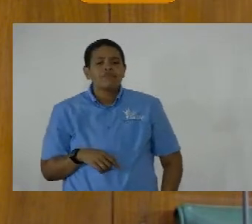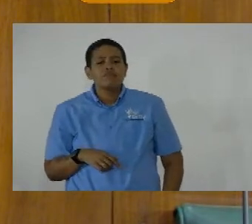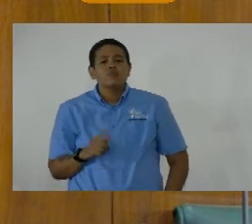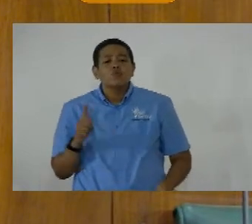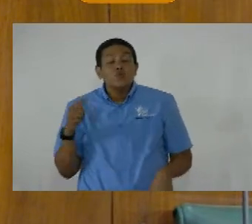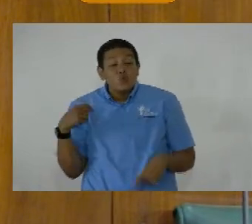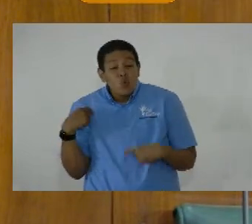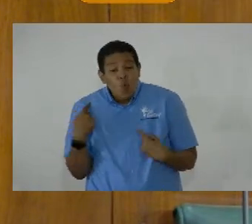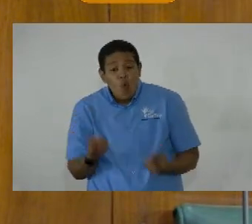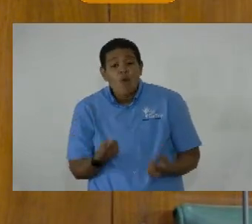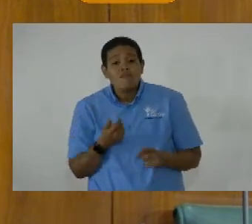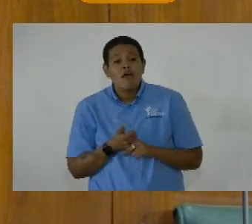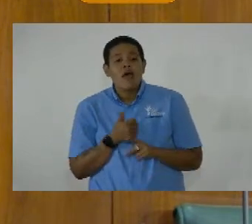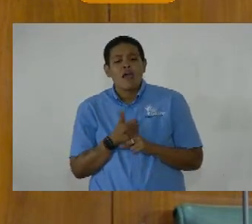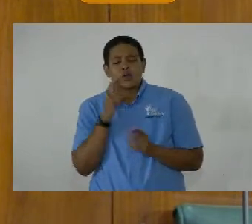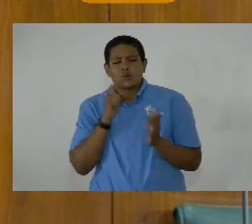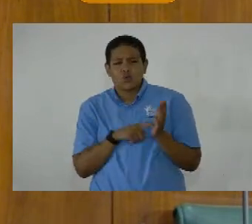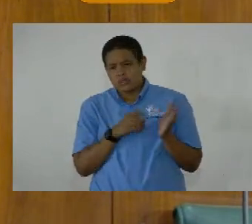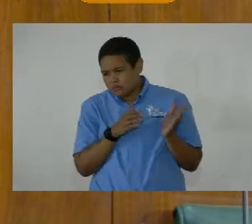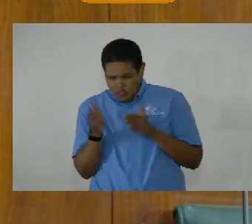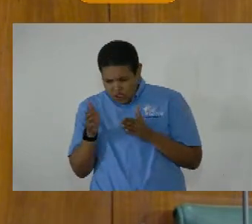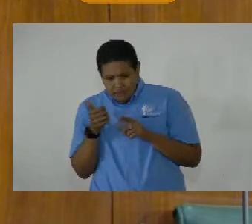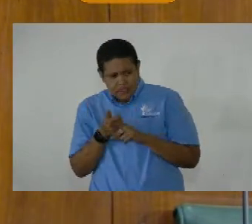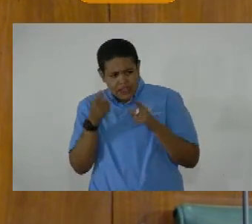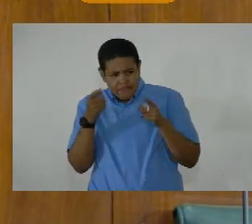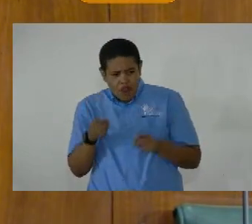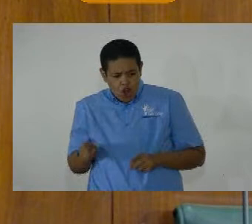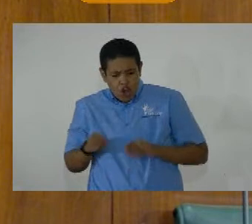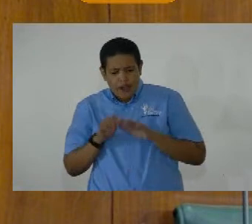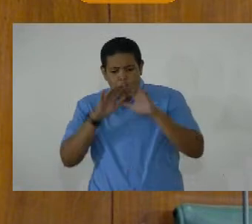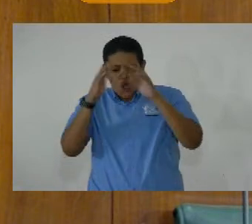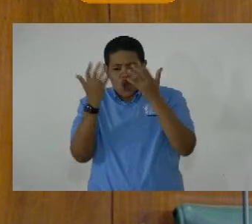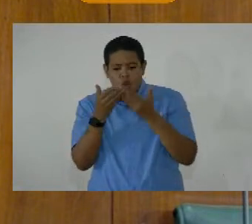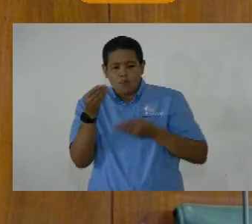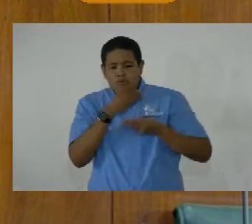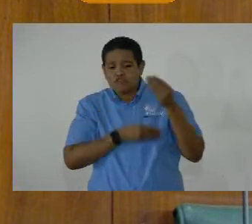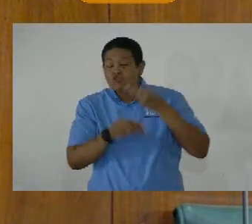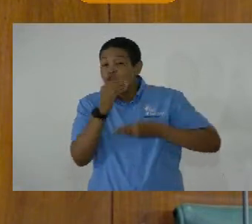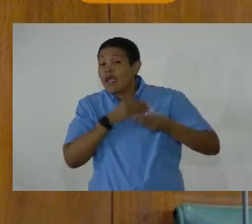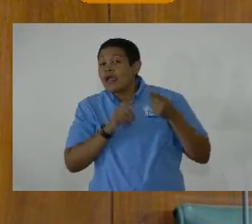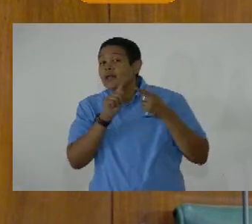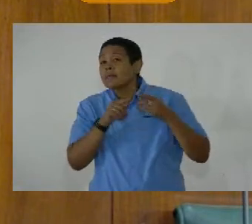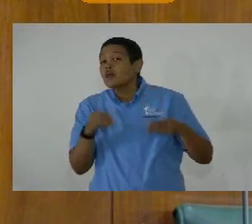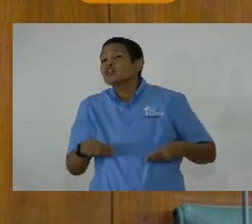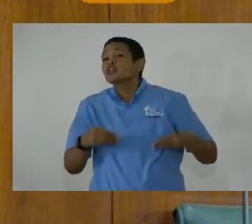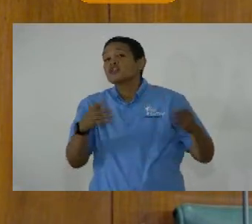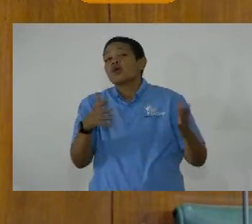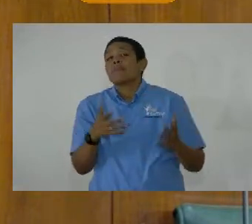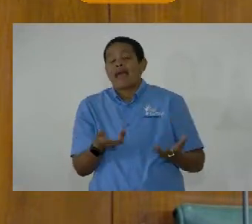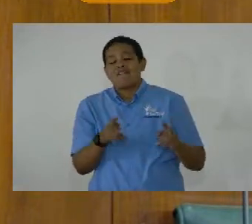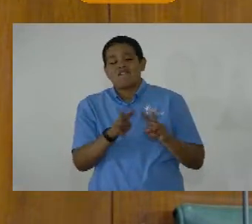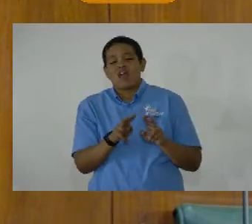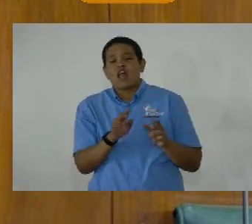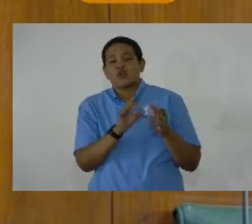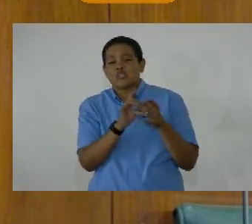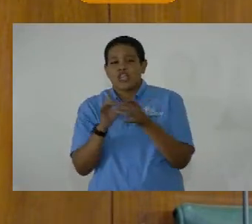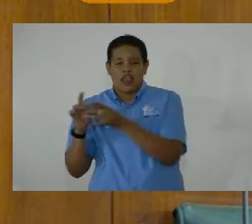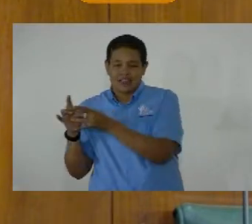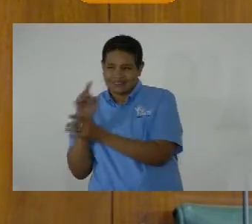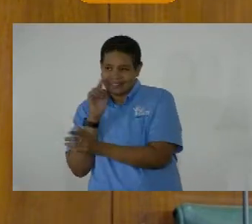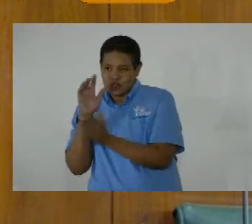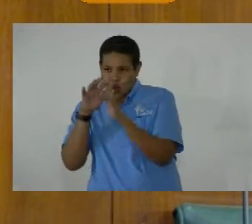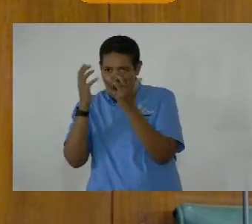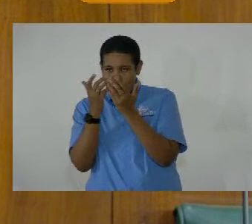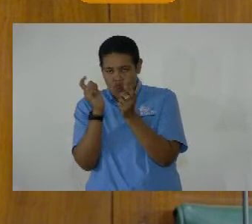a noticeable shift occurring in the global trade and the supply and value chains.